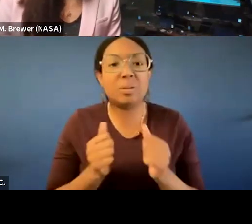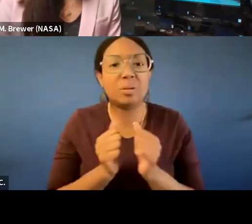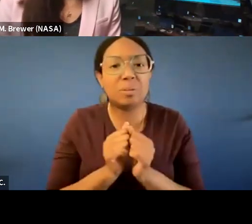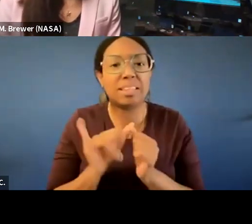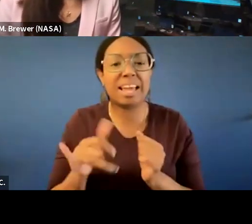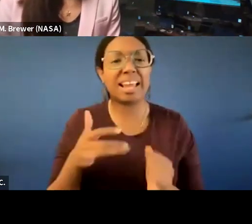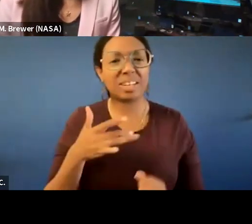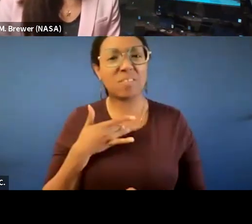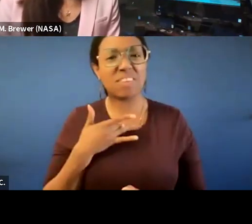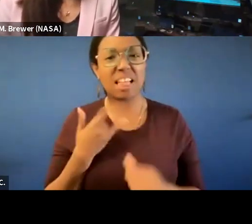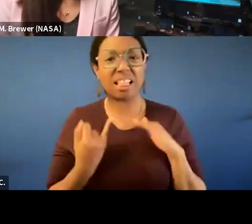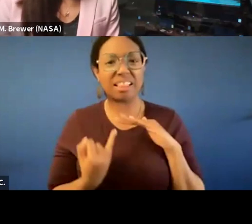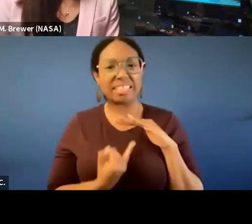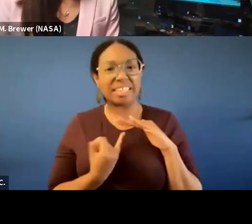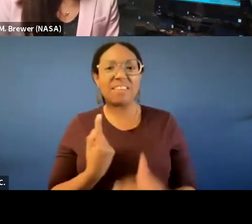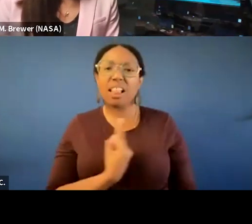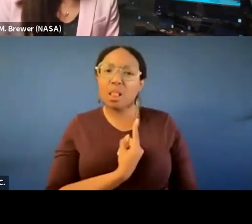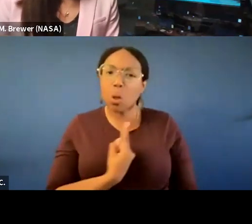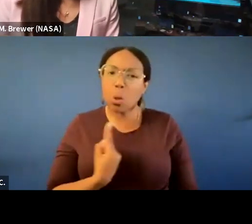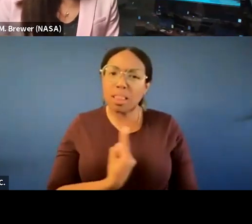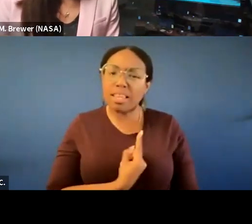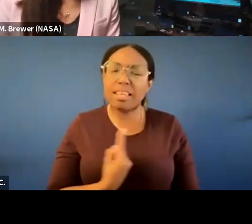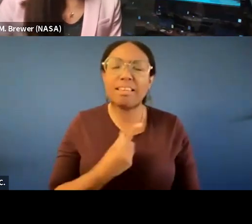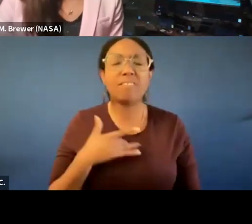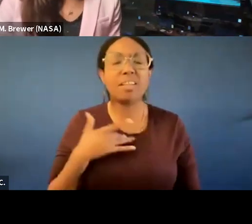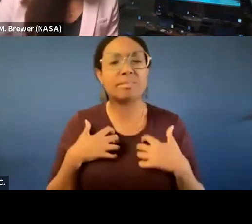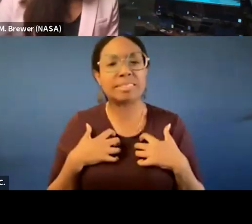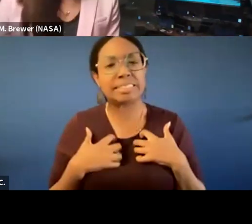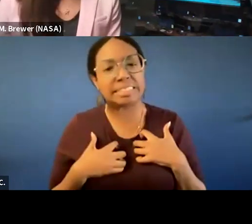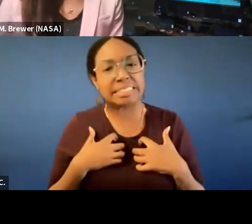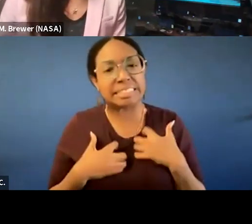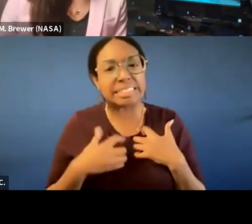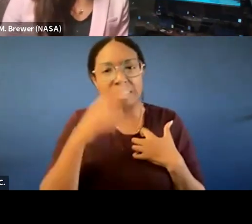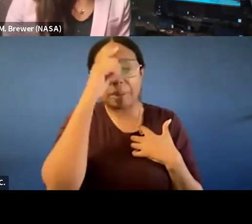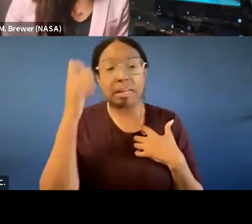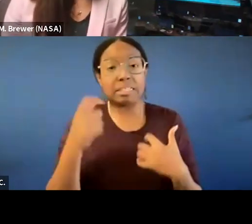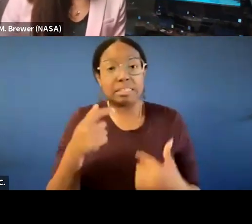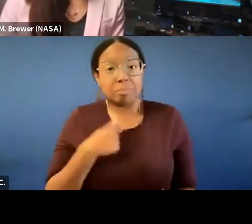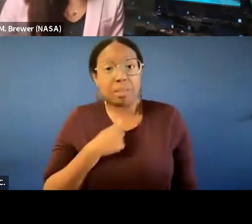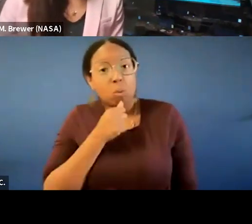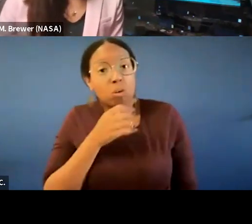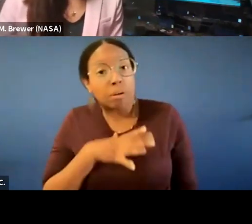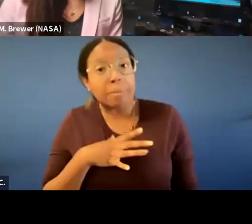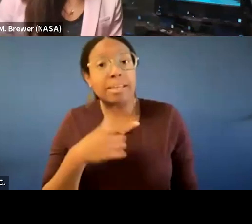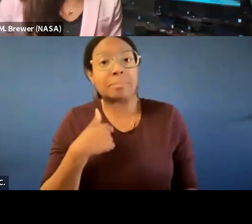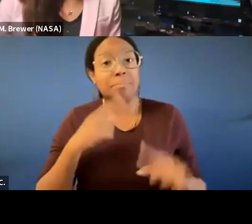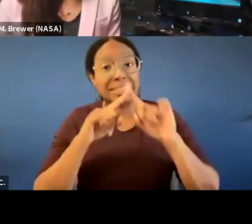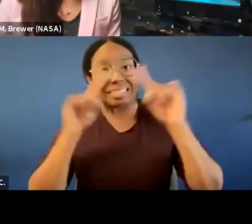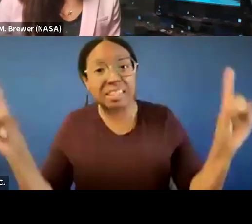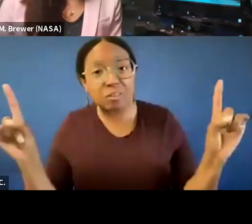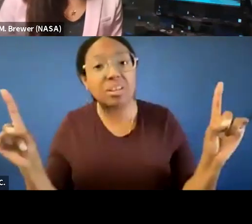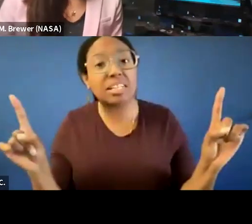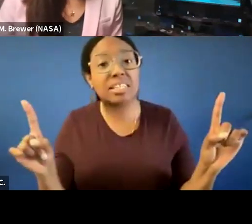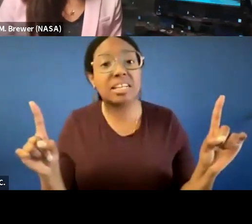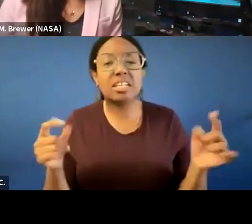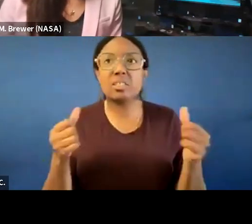is a feeling of isolation, I think, to some extent, just because I'm different than others. And so it took me a while to find a study group